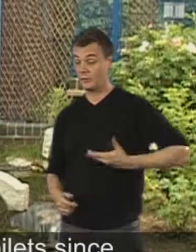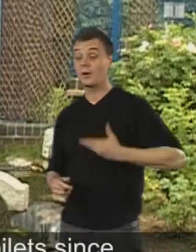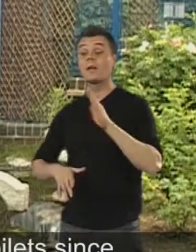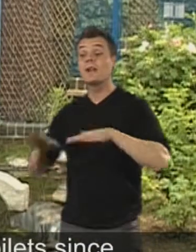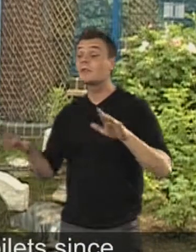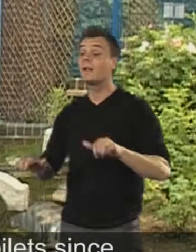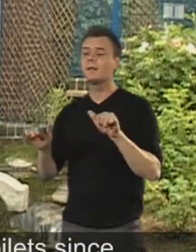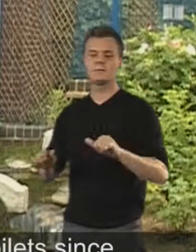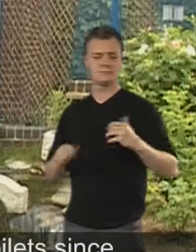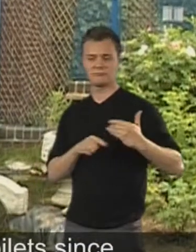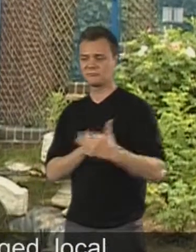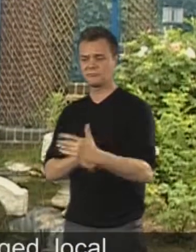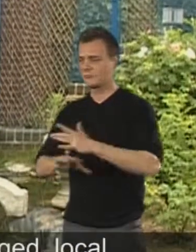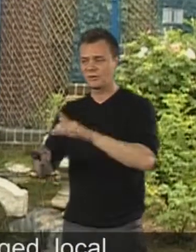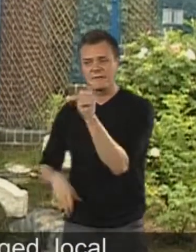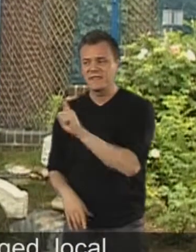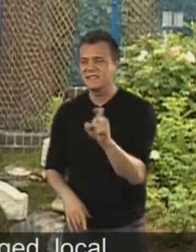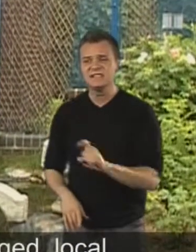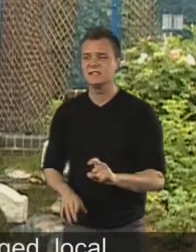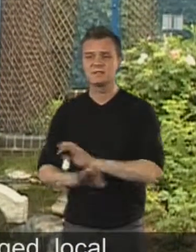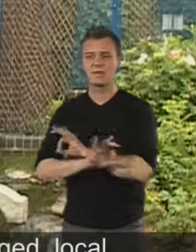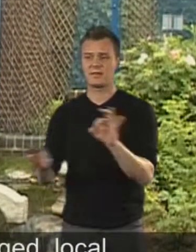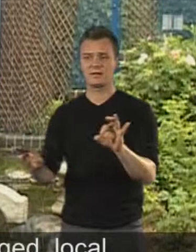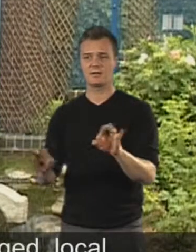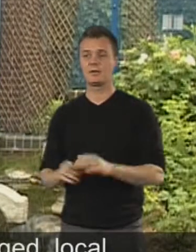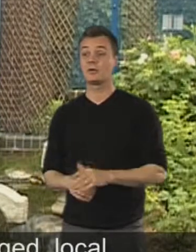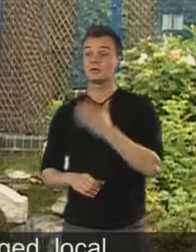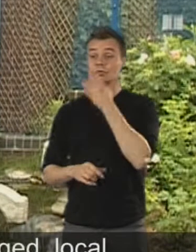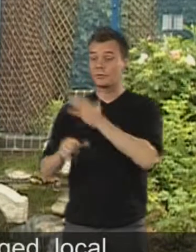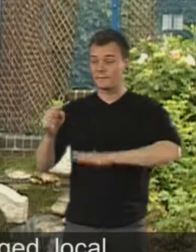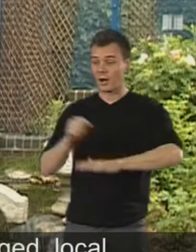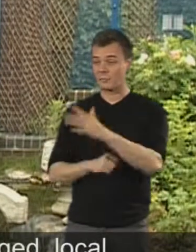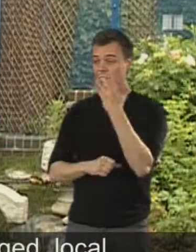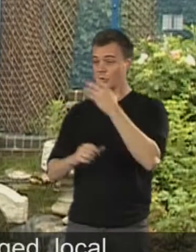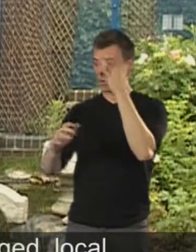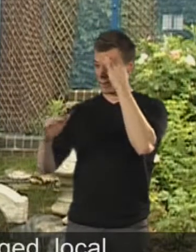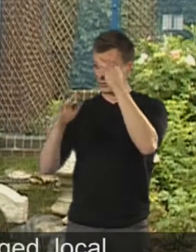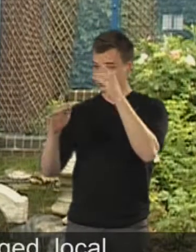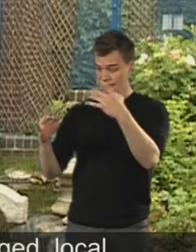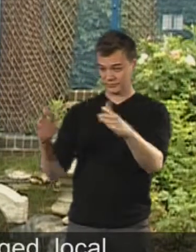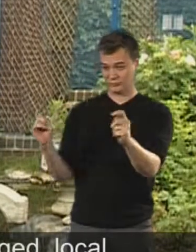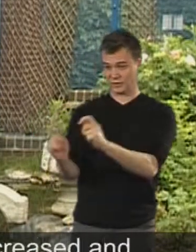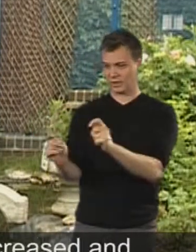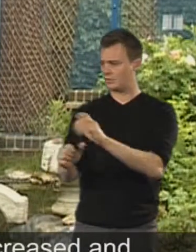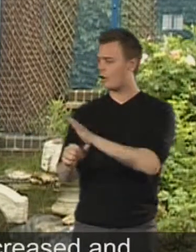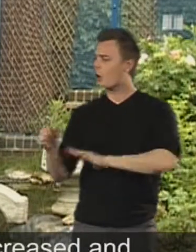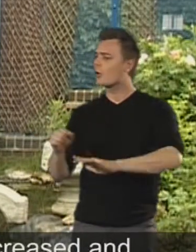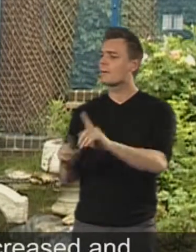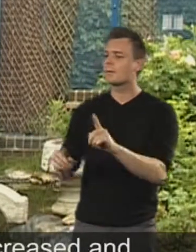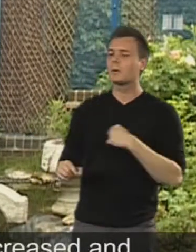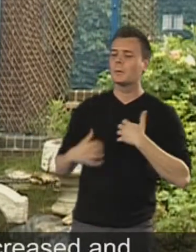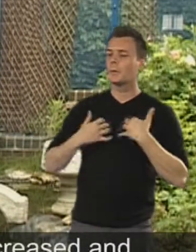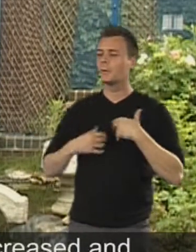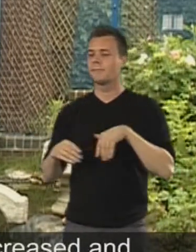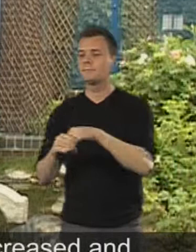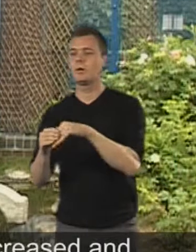pupils decorated them, and as the school's environment and ethos has changed, local people have become more involved in the school. Incidents between pupils